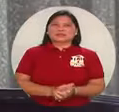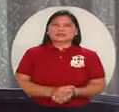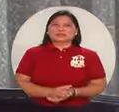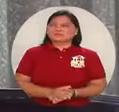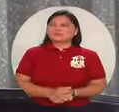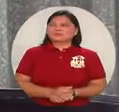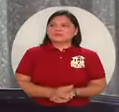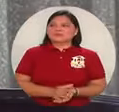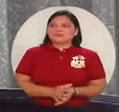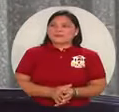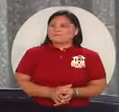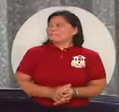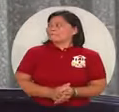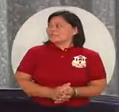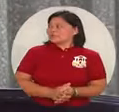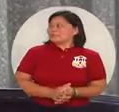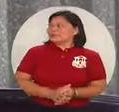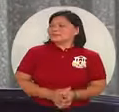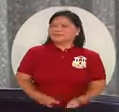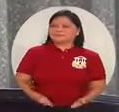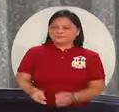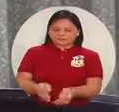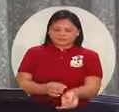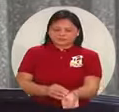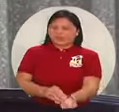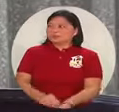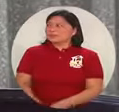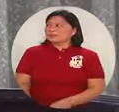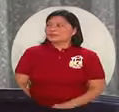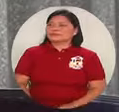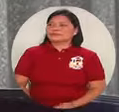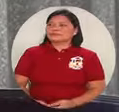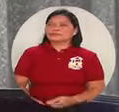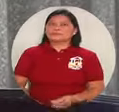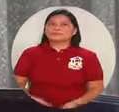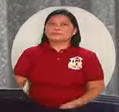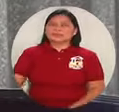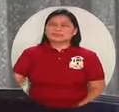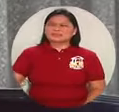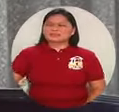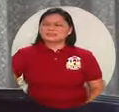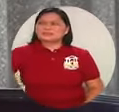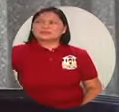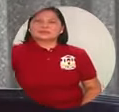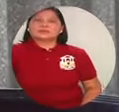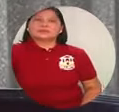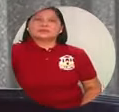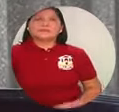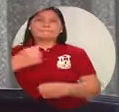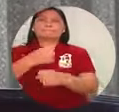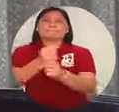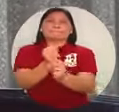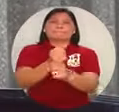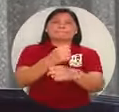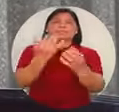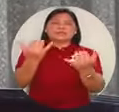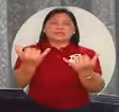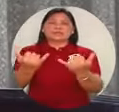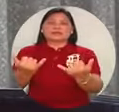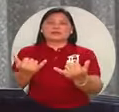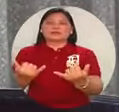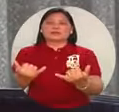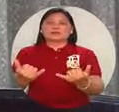Christ, which is Paul. Let us learn lessons from the commitment of the Apostle Paul that he made with God. Our text is